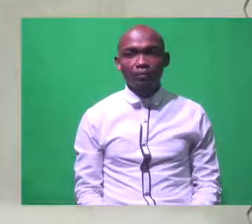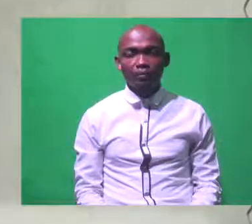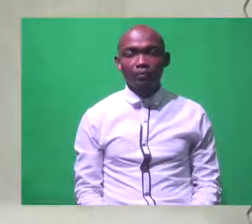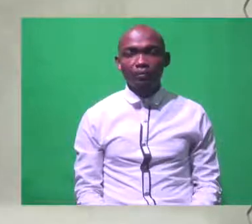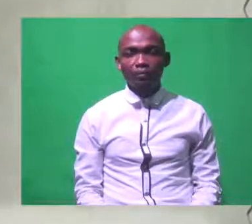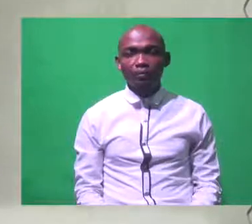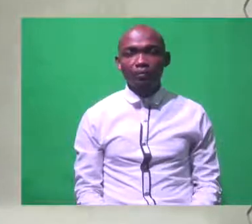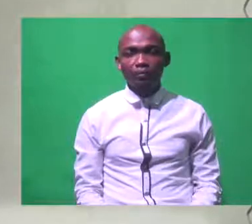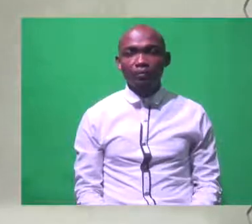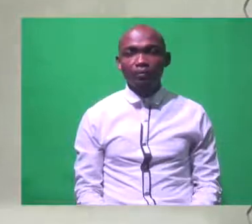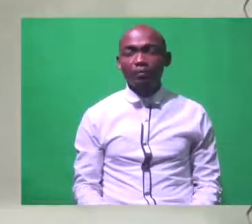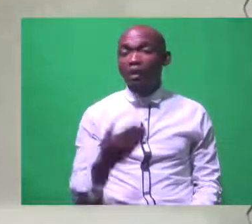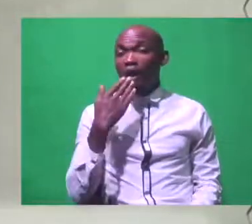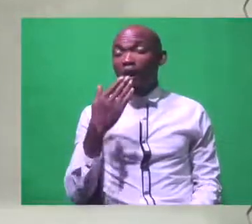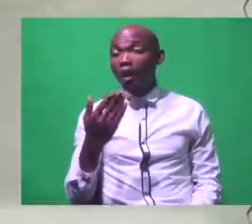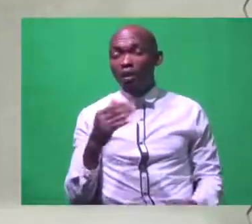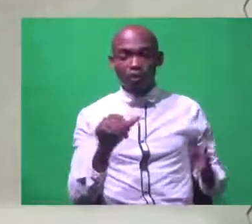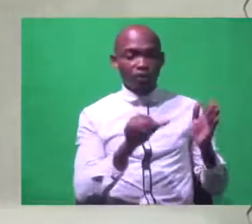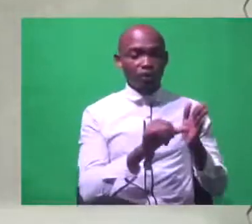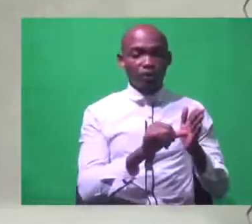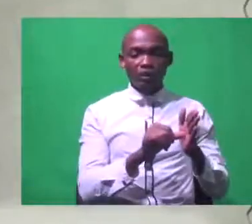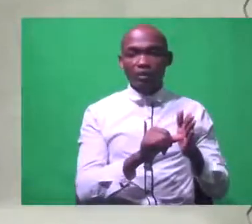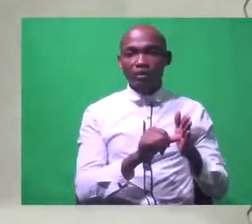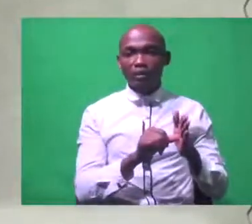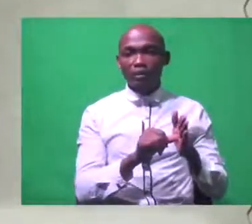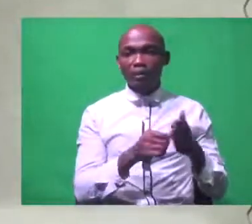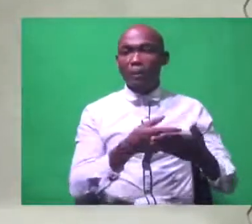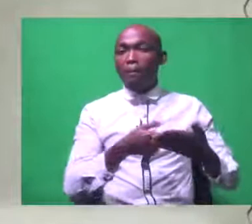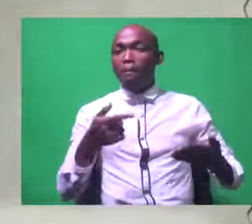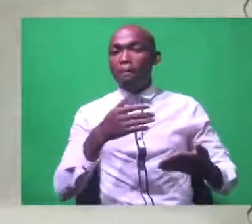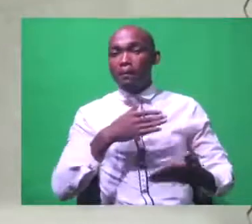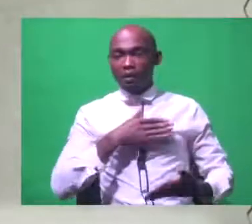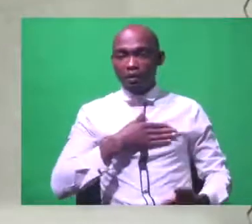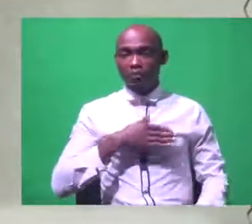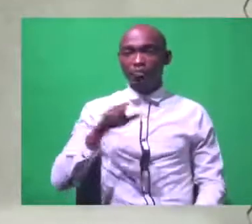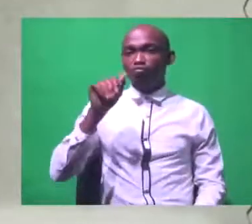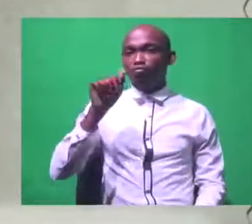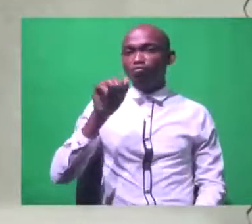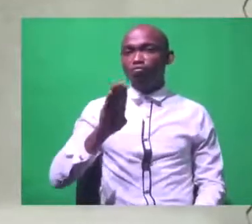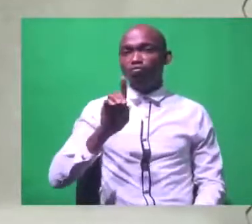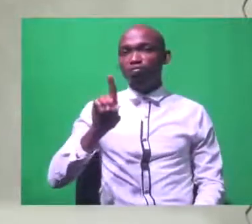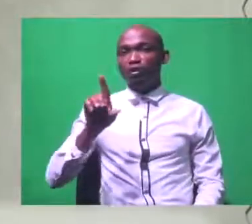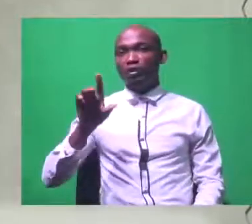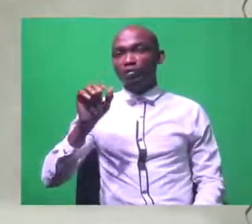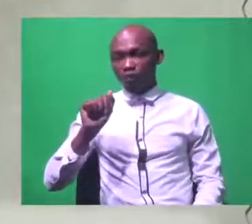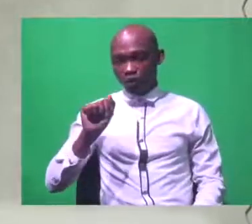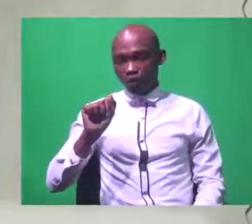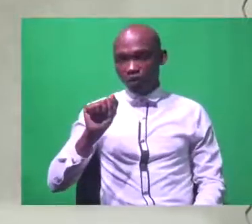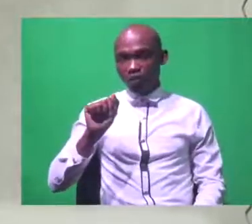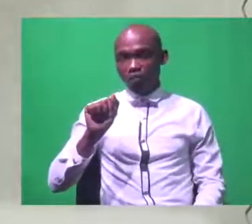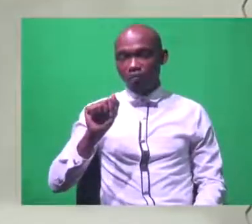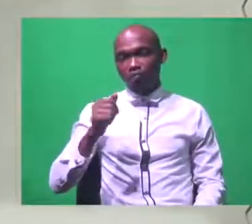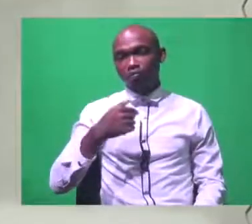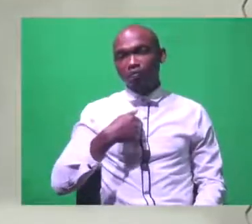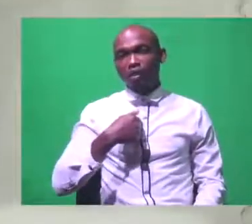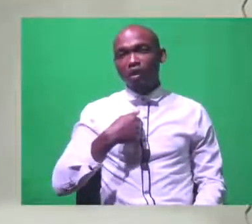Hello students, my name is Sir Mohammed. I am history teacher. Today I